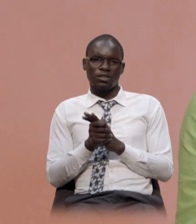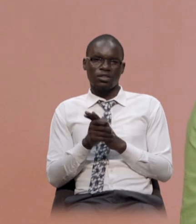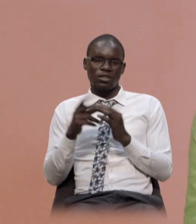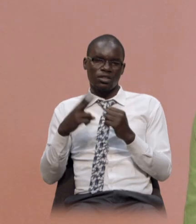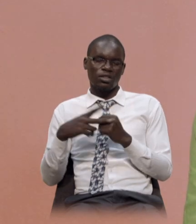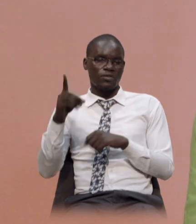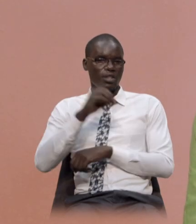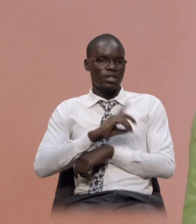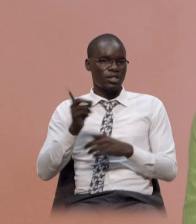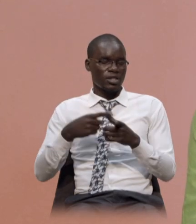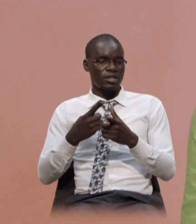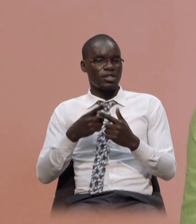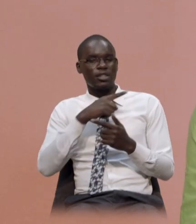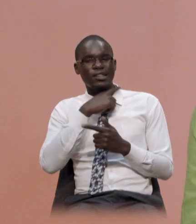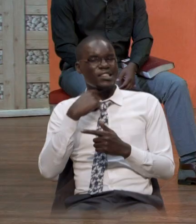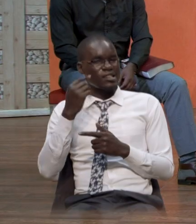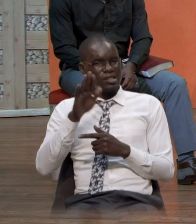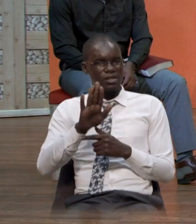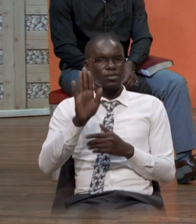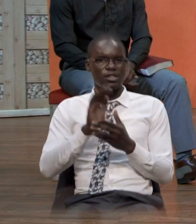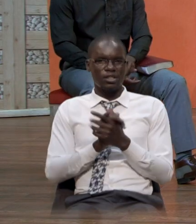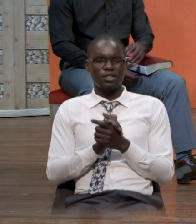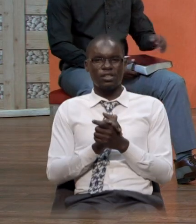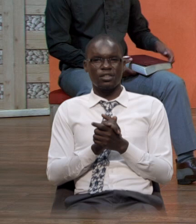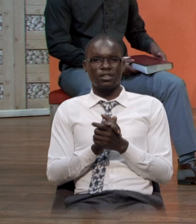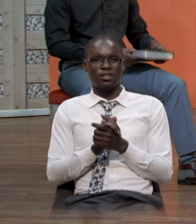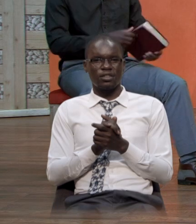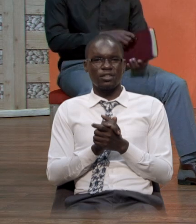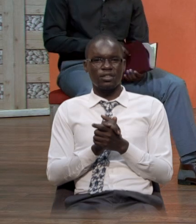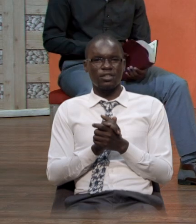and killed himself. Because he was surrounded. Guy, I'm giving you the clues.